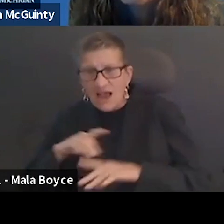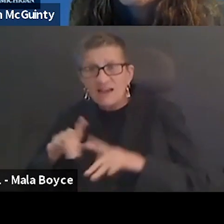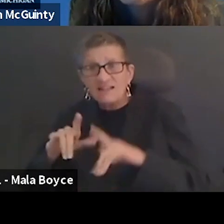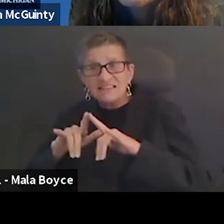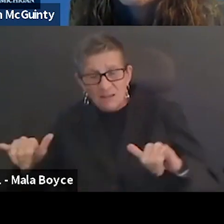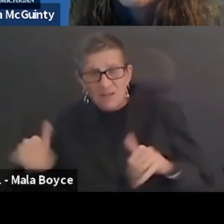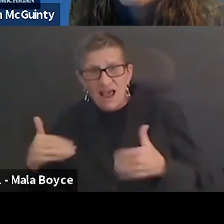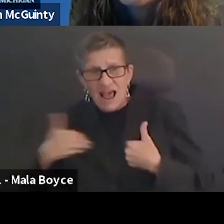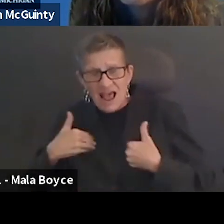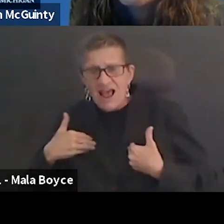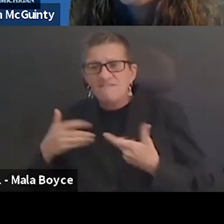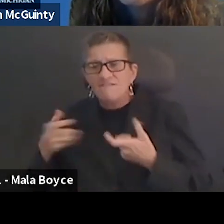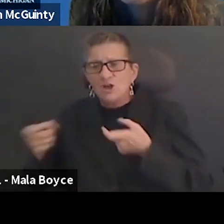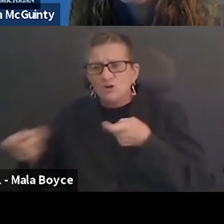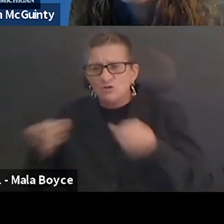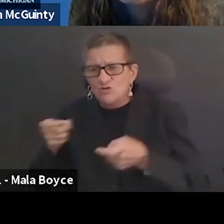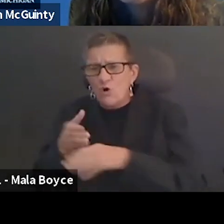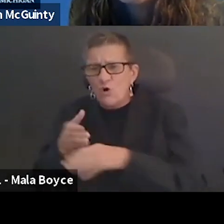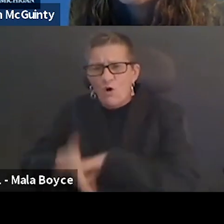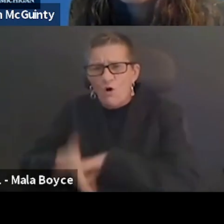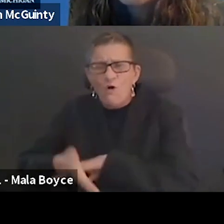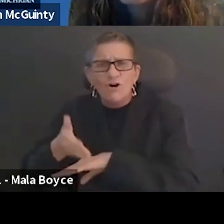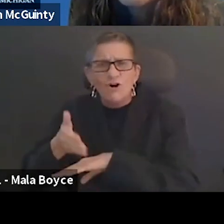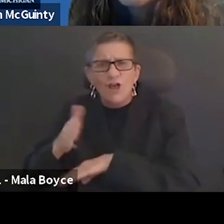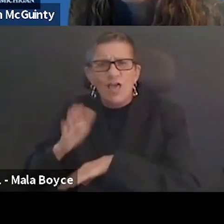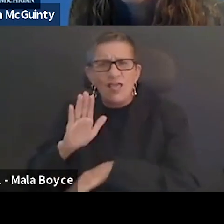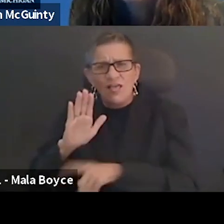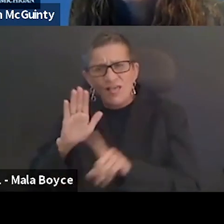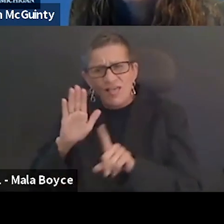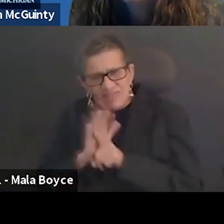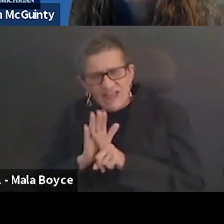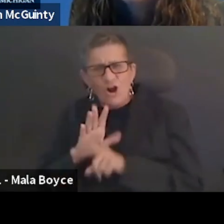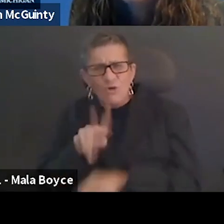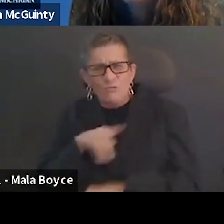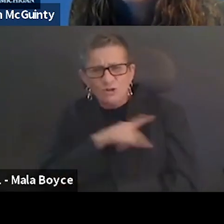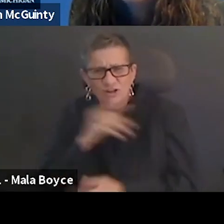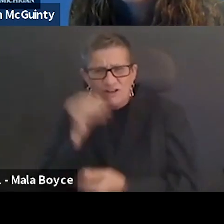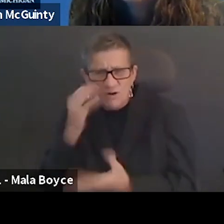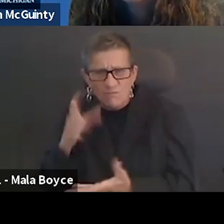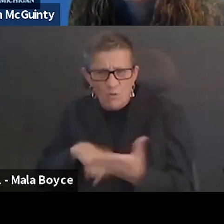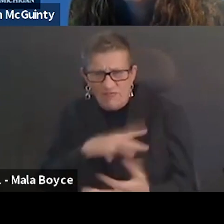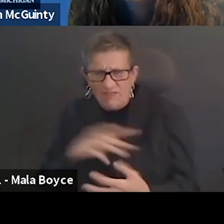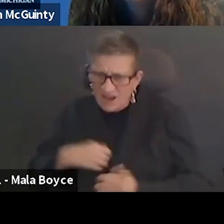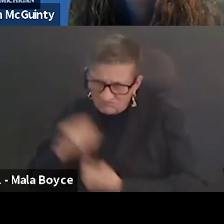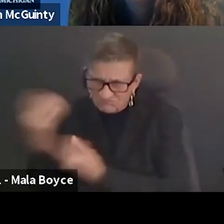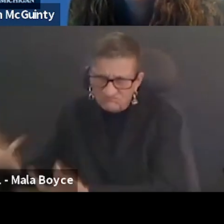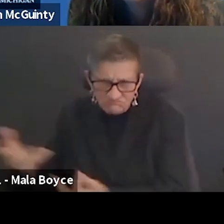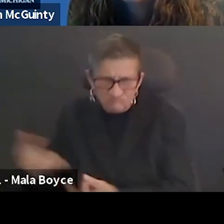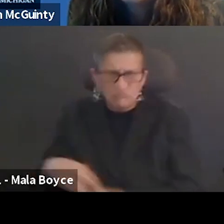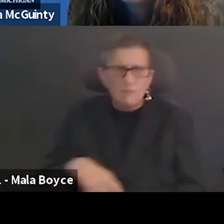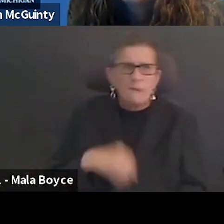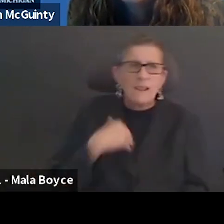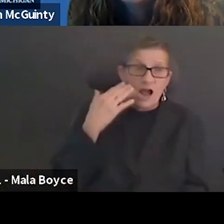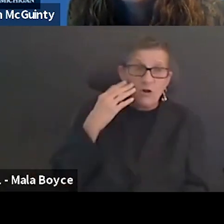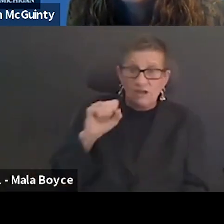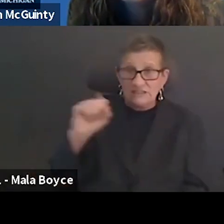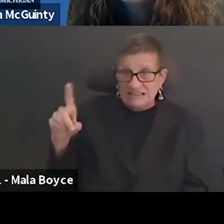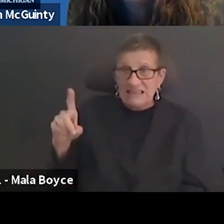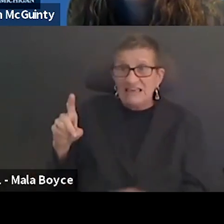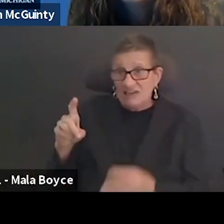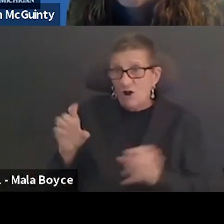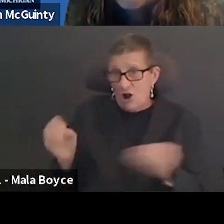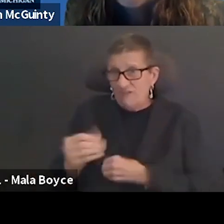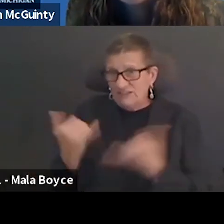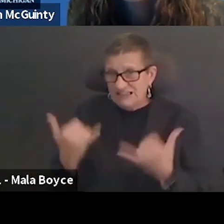what personal information they divulge. And I know the Services for Students with Disabilities Office is already moving away